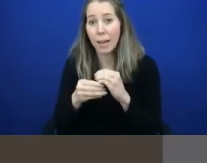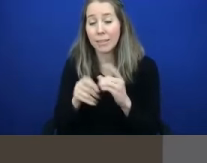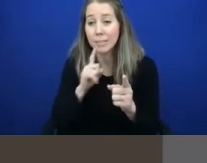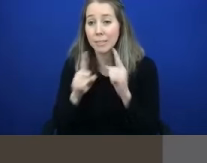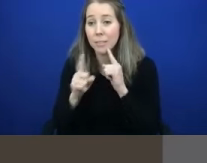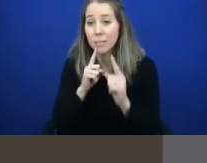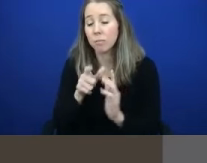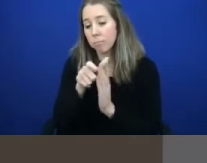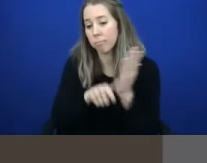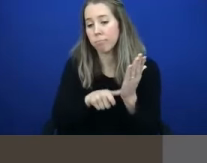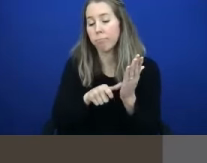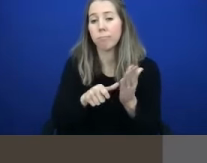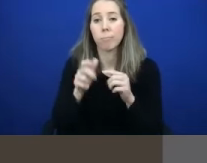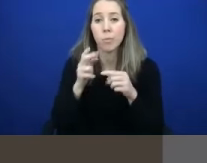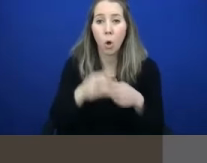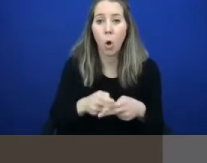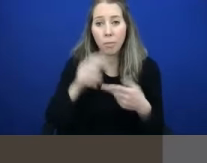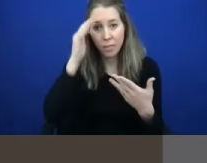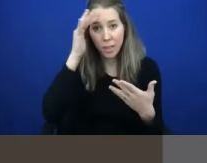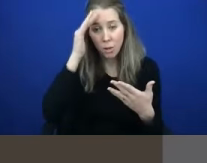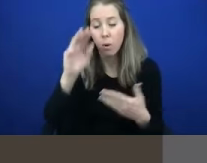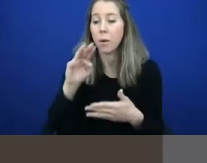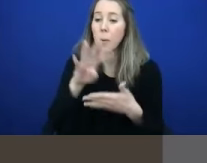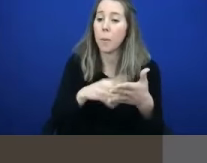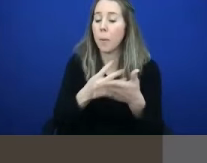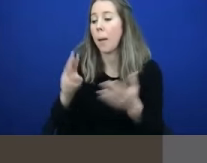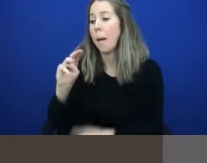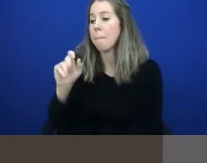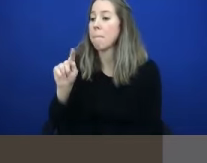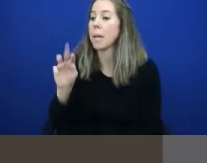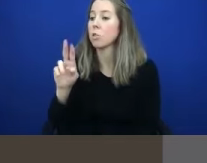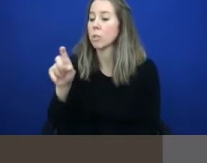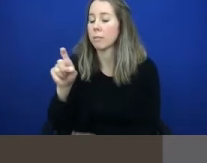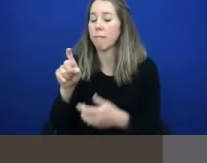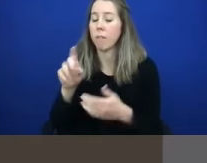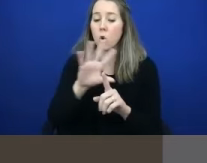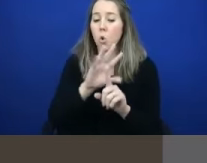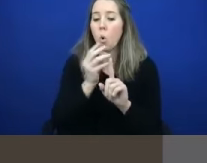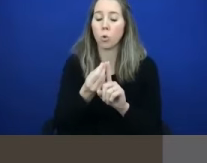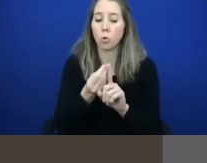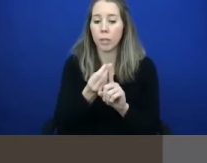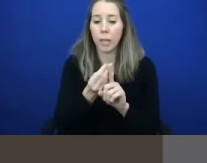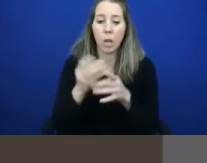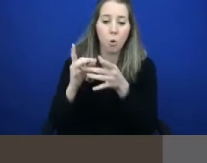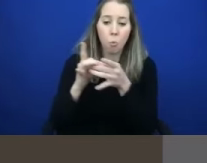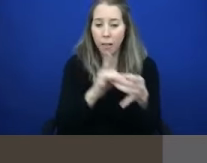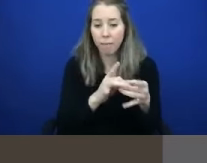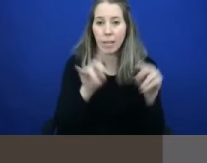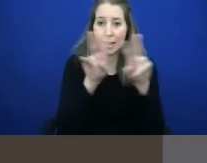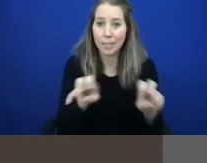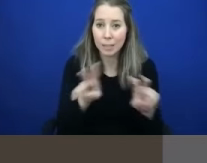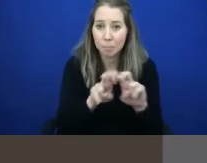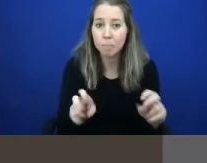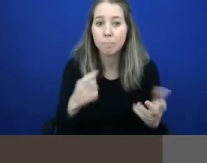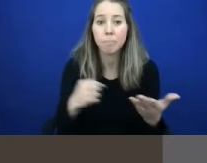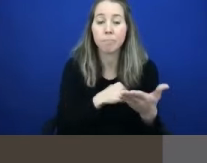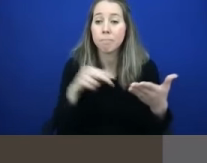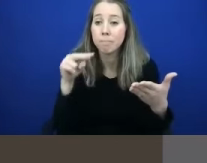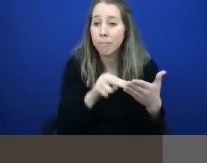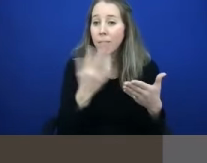is called The Theoretical Matrix of Culturally Relevant Assessment. And so we're taking a look at